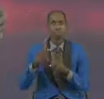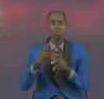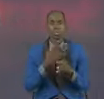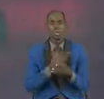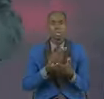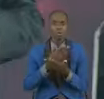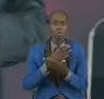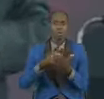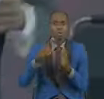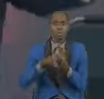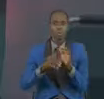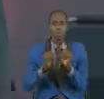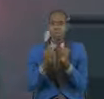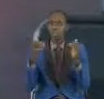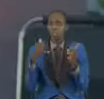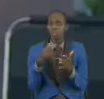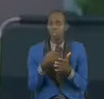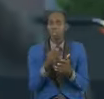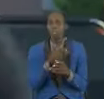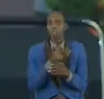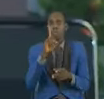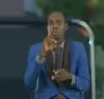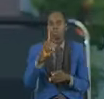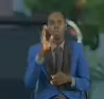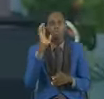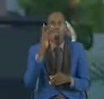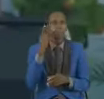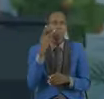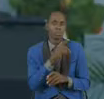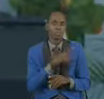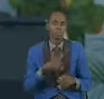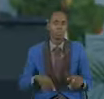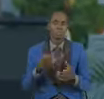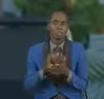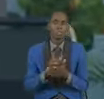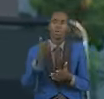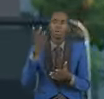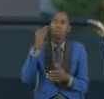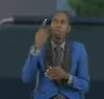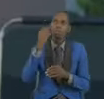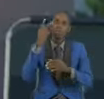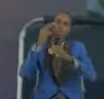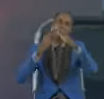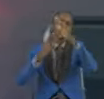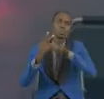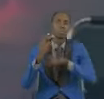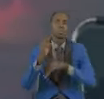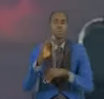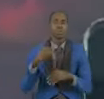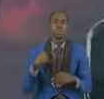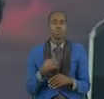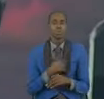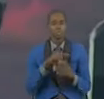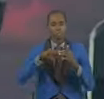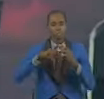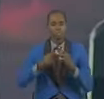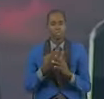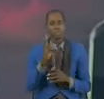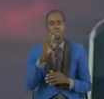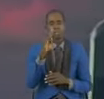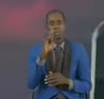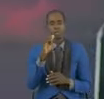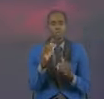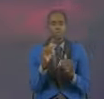man shall see the Lord. That was the vision. And so we started the Bible study of 15